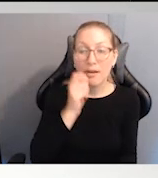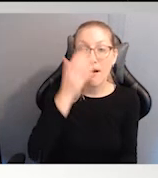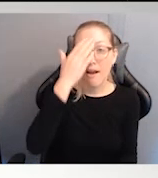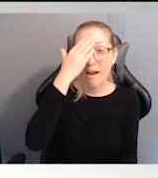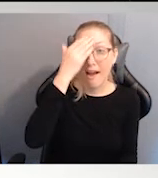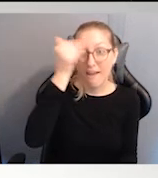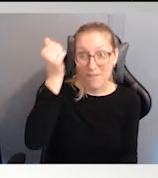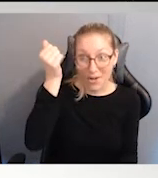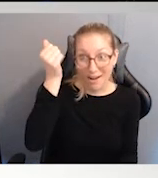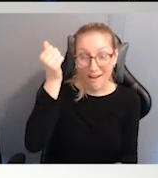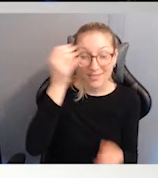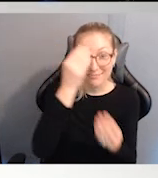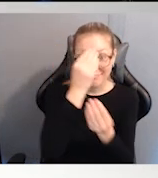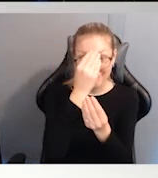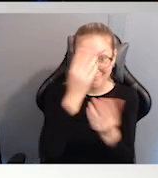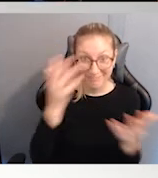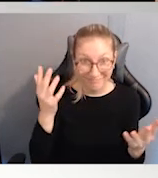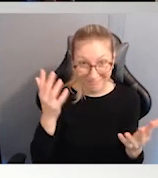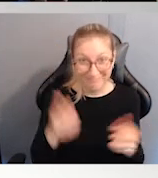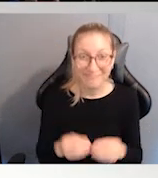one thing.